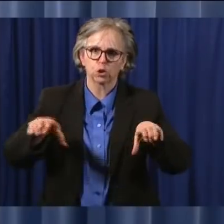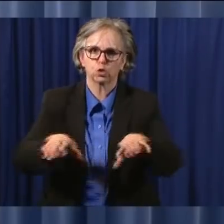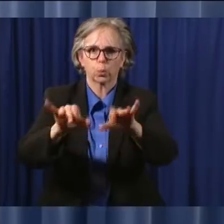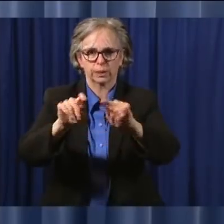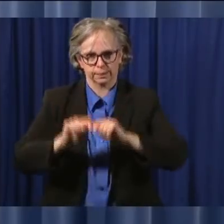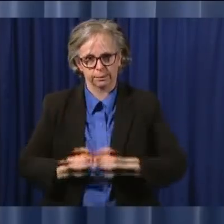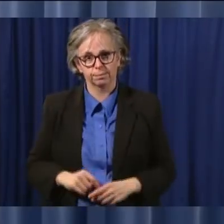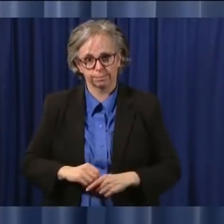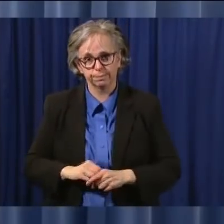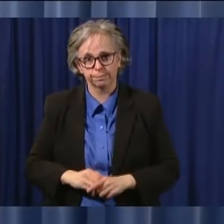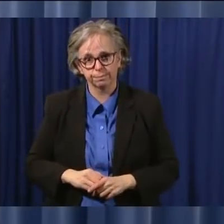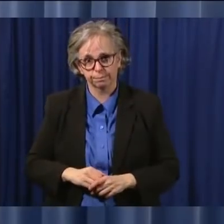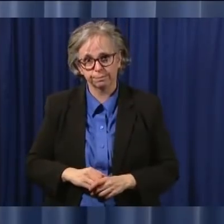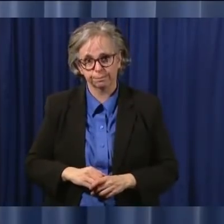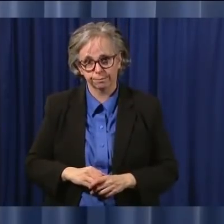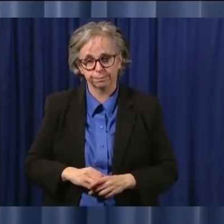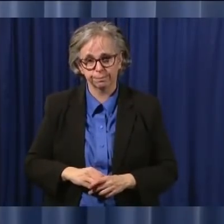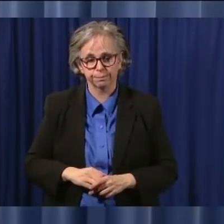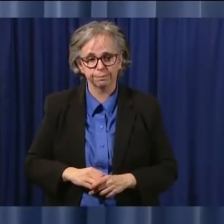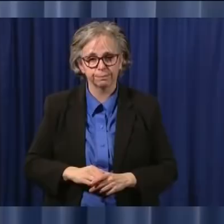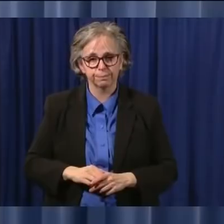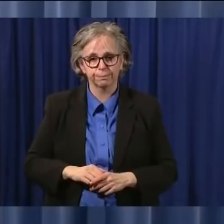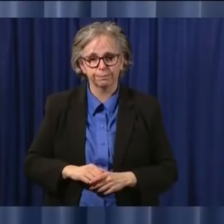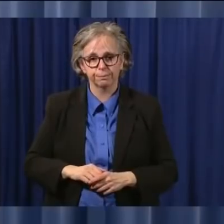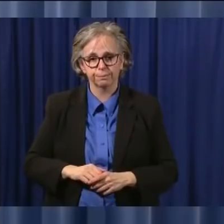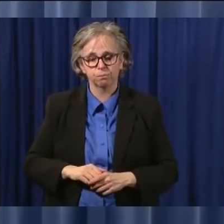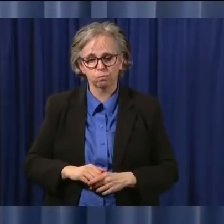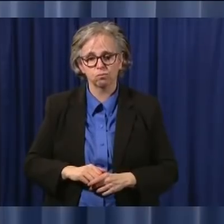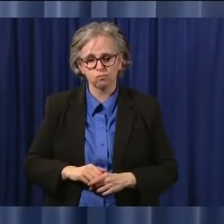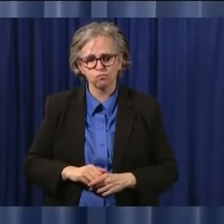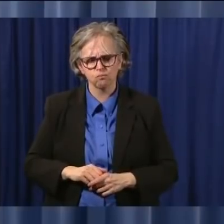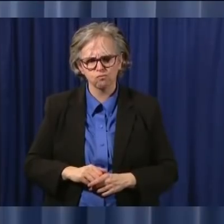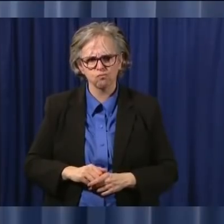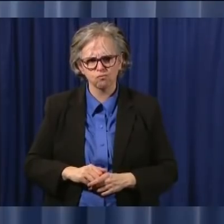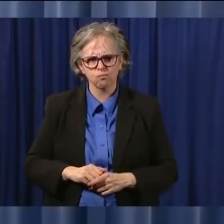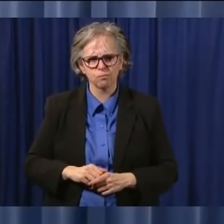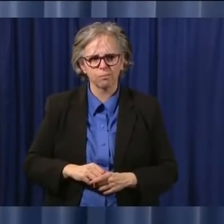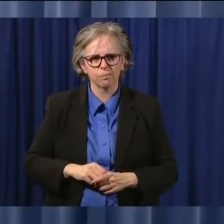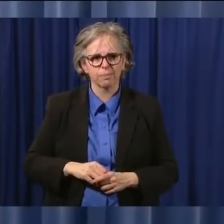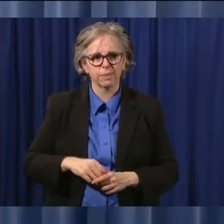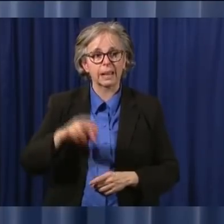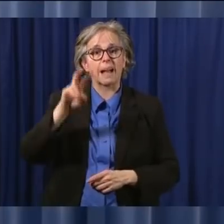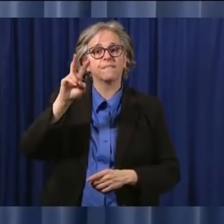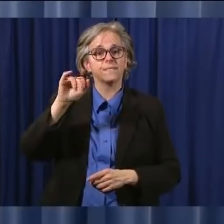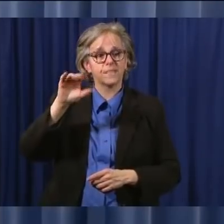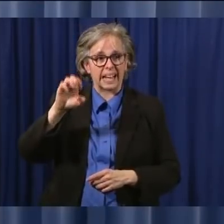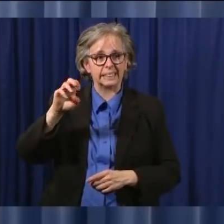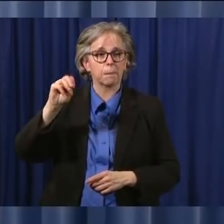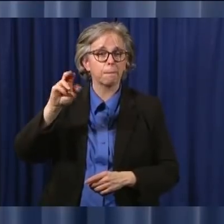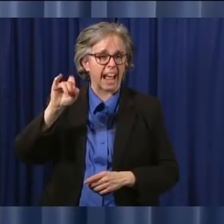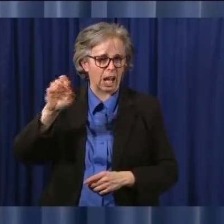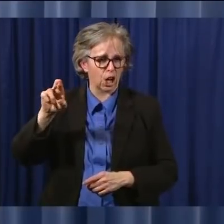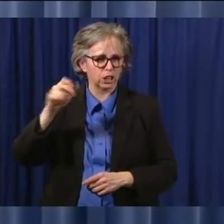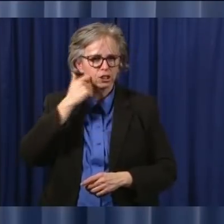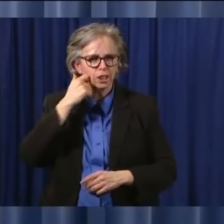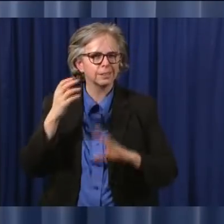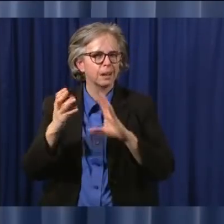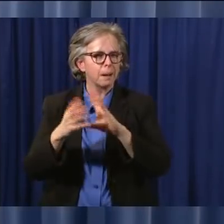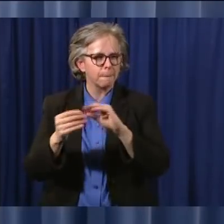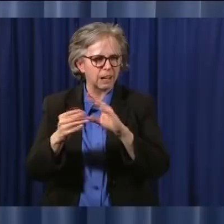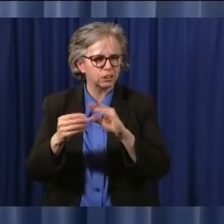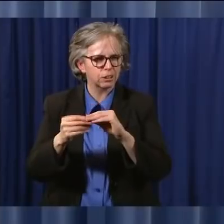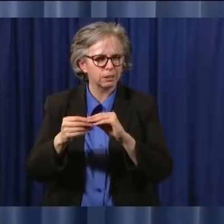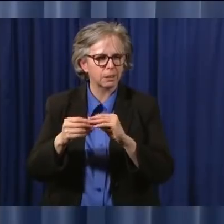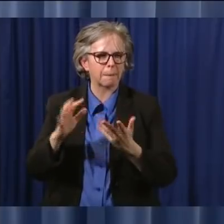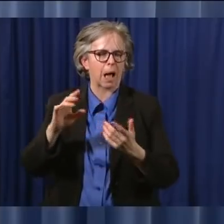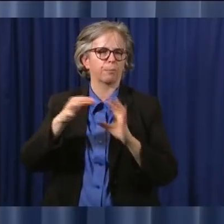one of the things that Vice Mayor Smitherman was talked about, and that's communications. As the